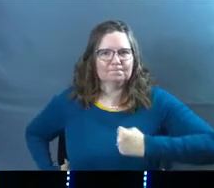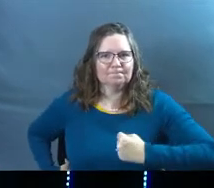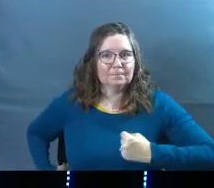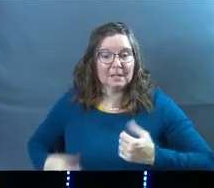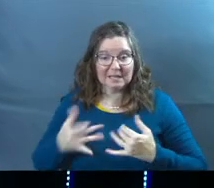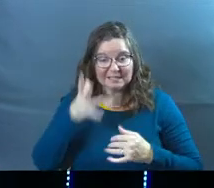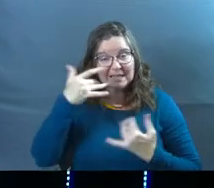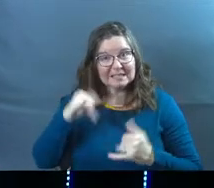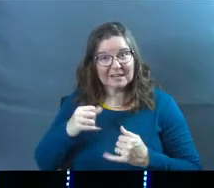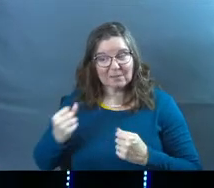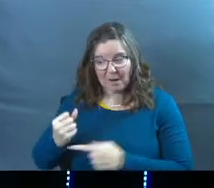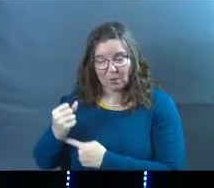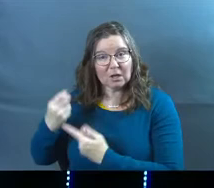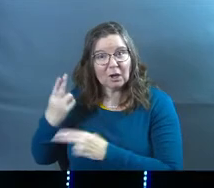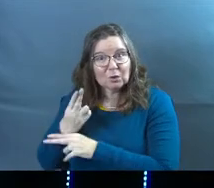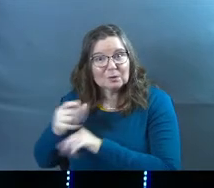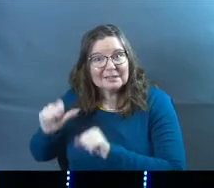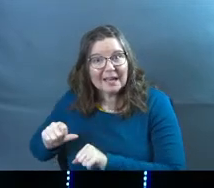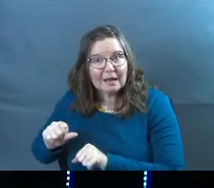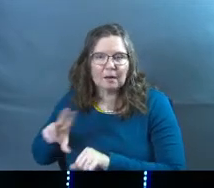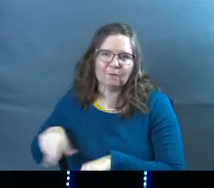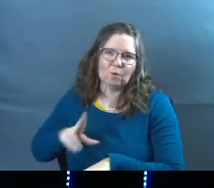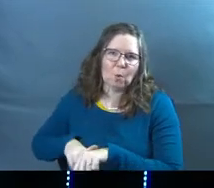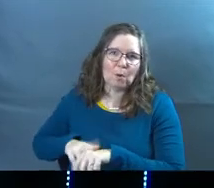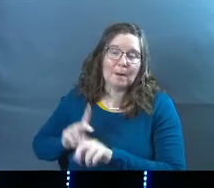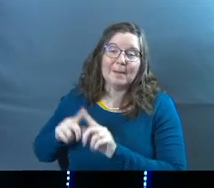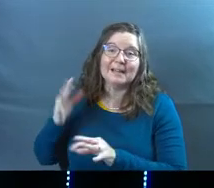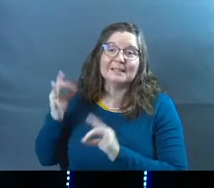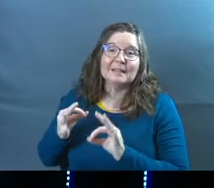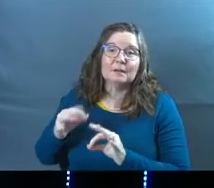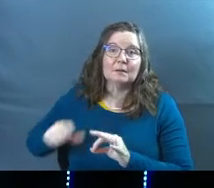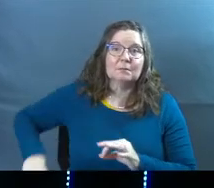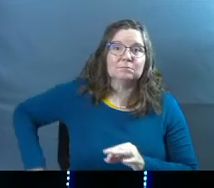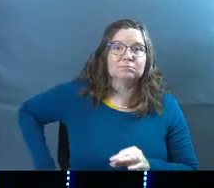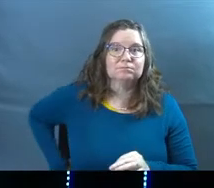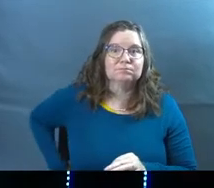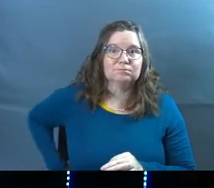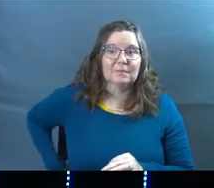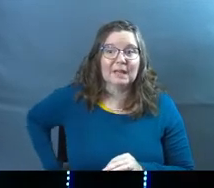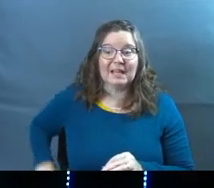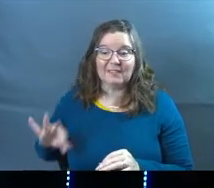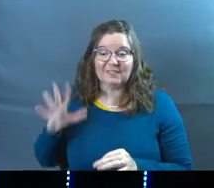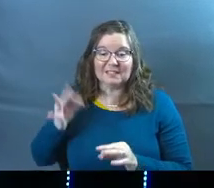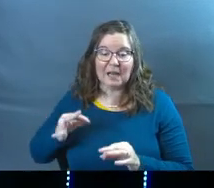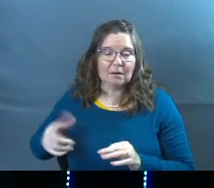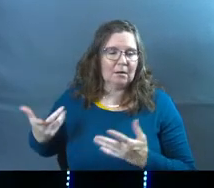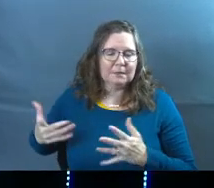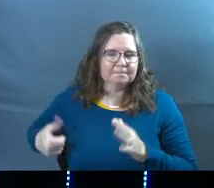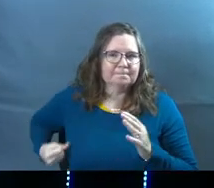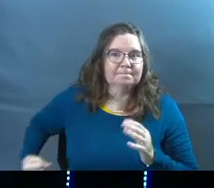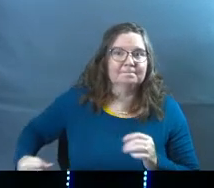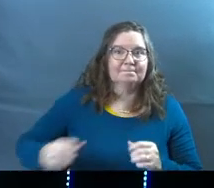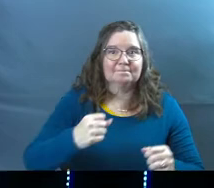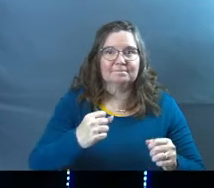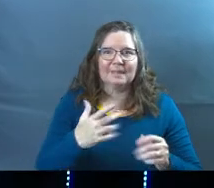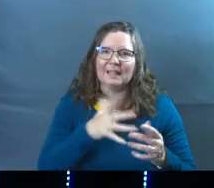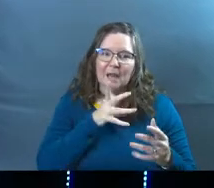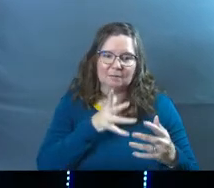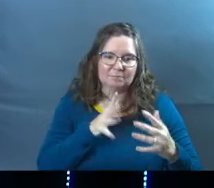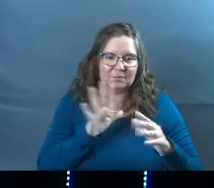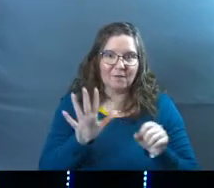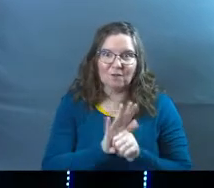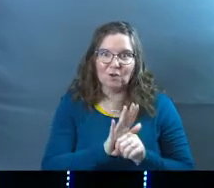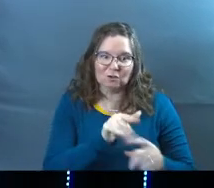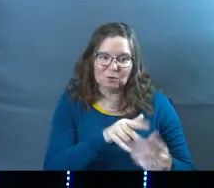still have the power of this hand? Of course. But if he just brought his full power to the toddlers, that wouldn't be much fun,